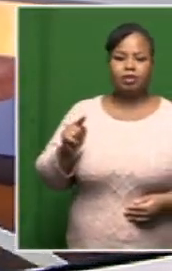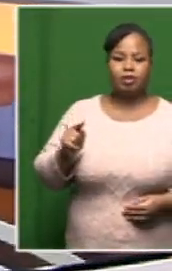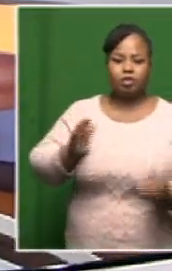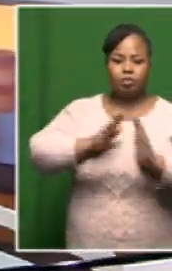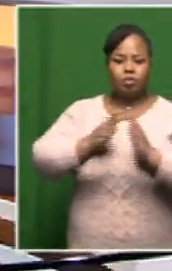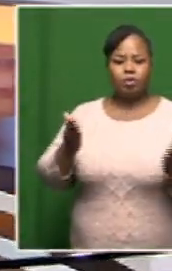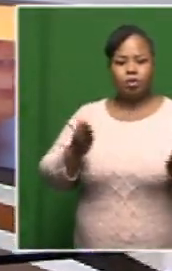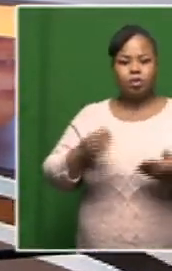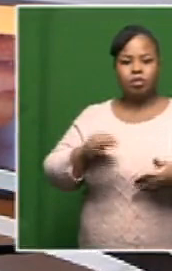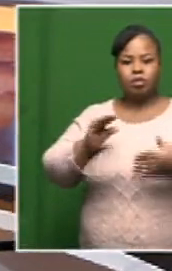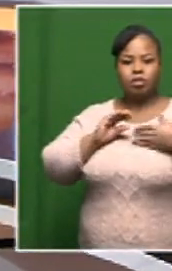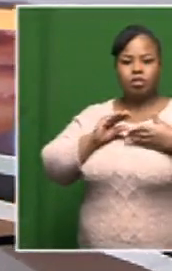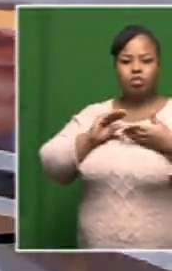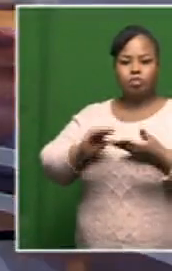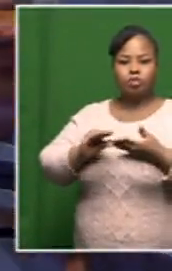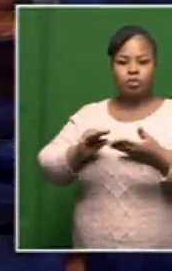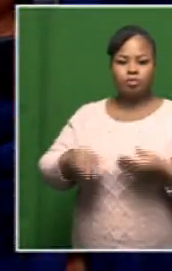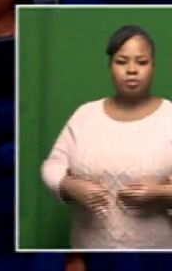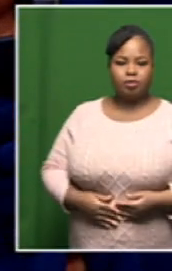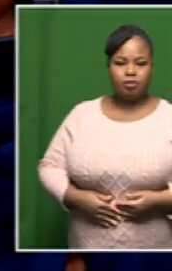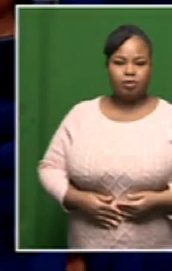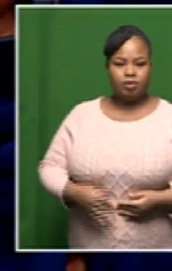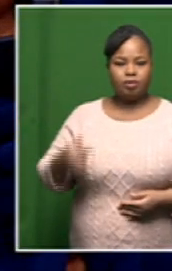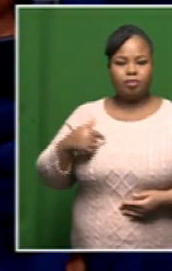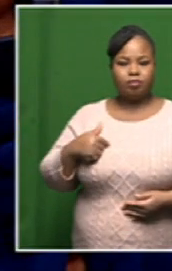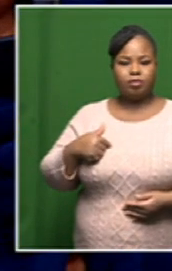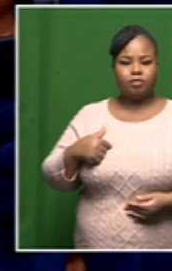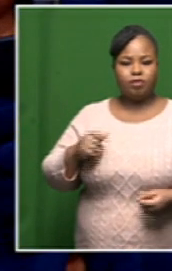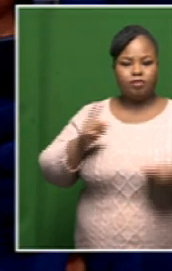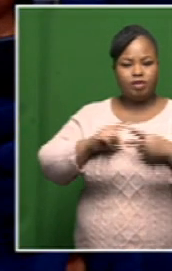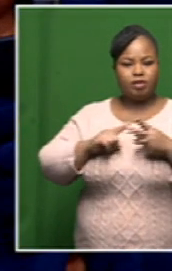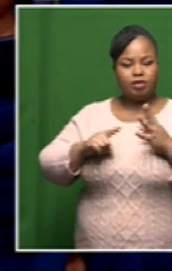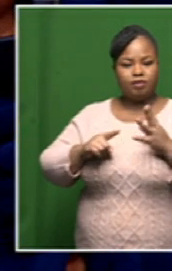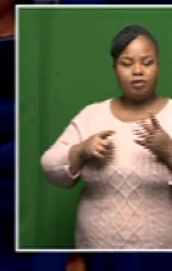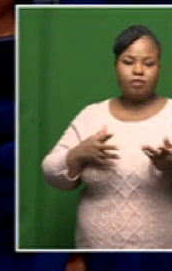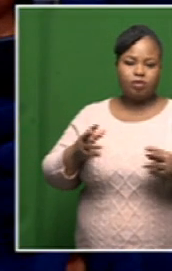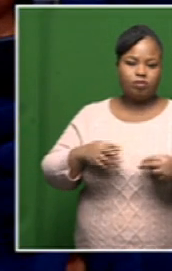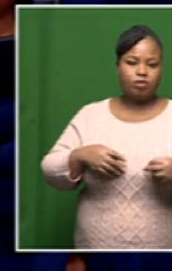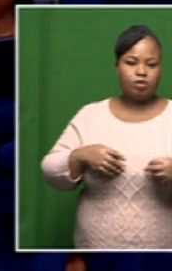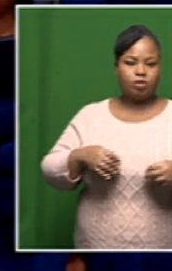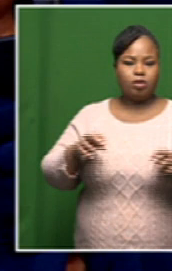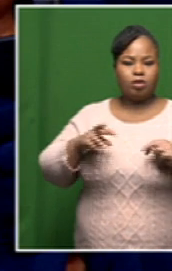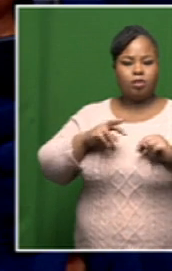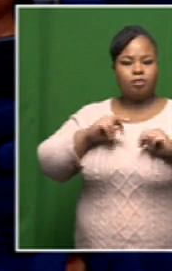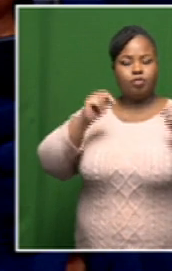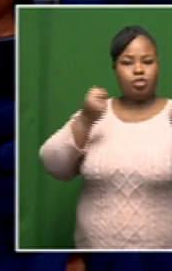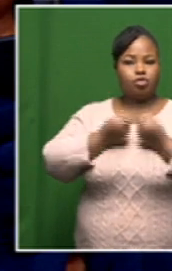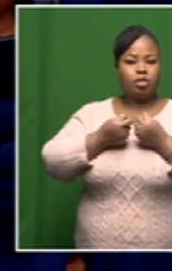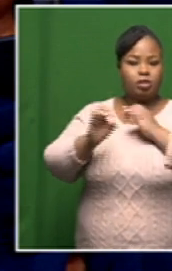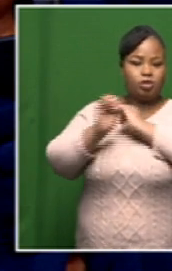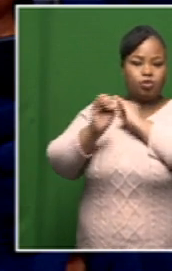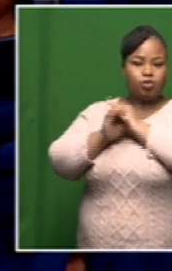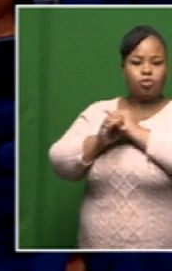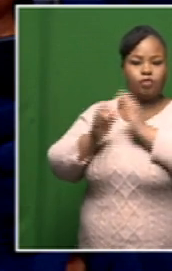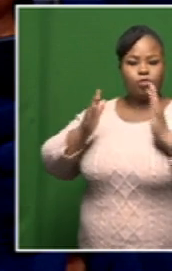here, the sponsorships, people, I had to knock from different doors. National Institute of Humanities and